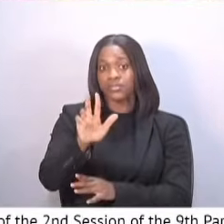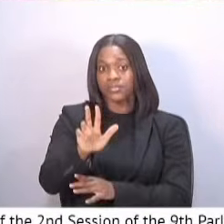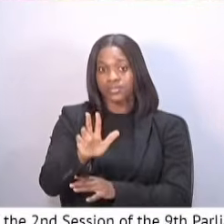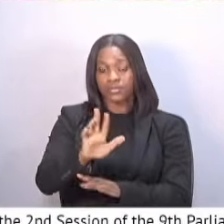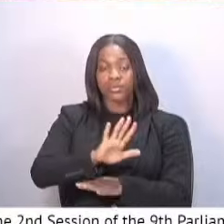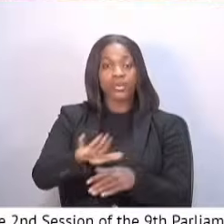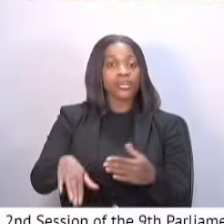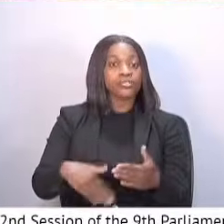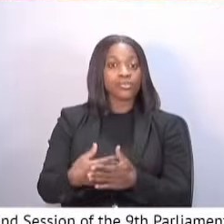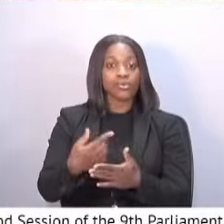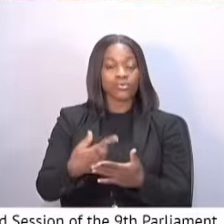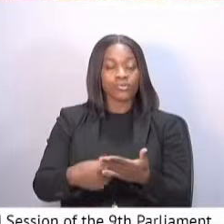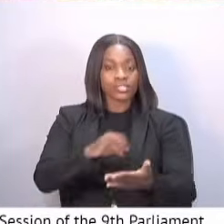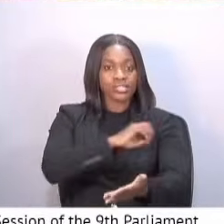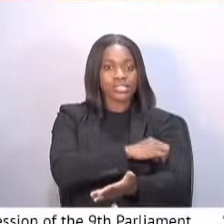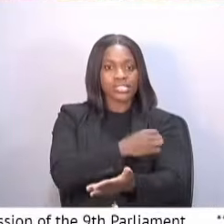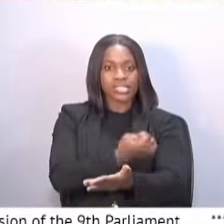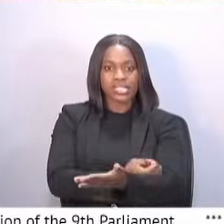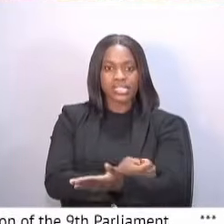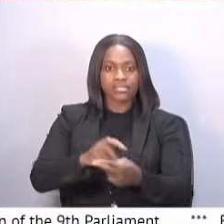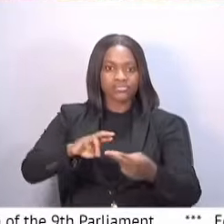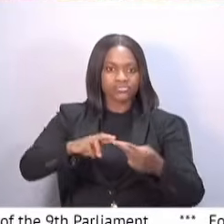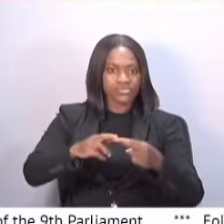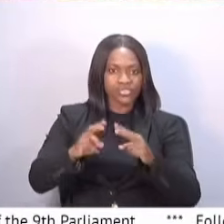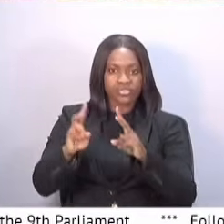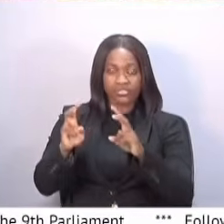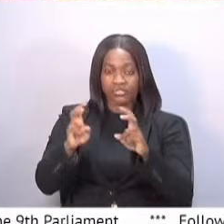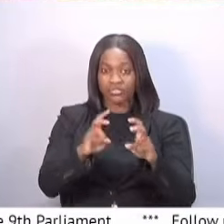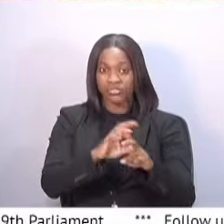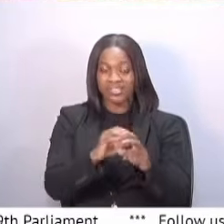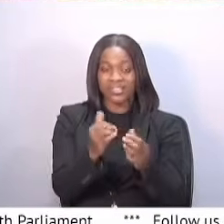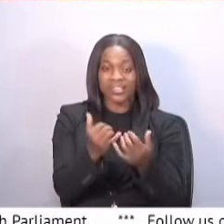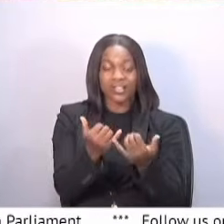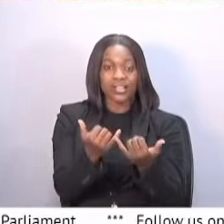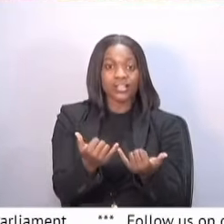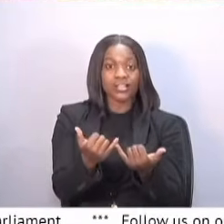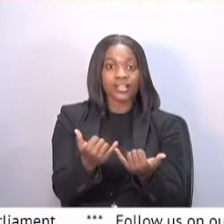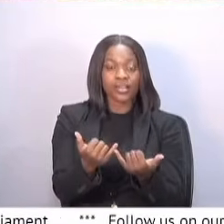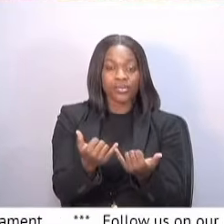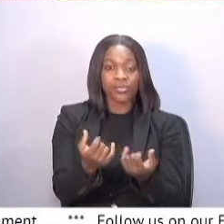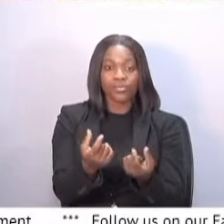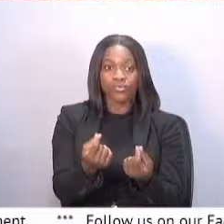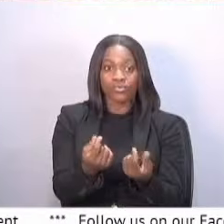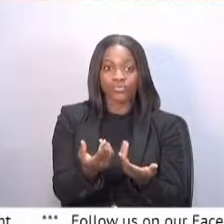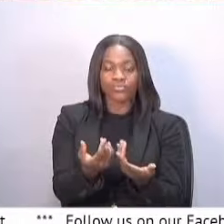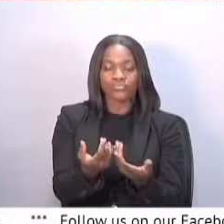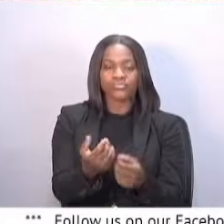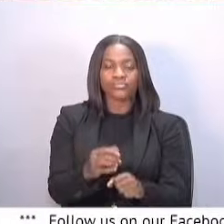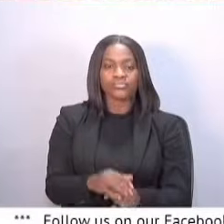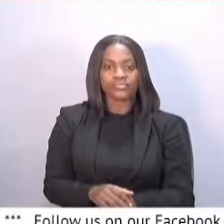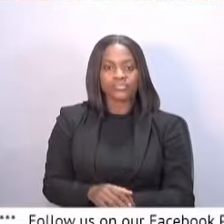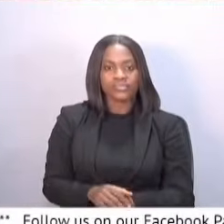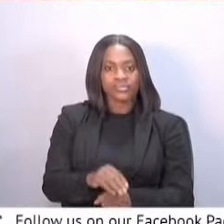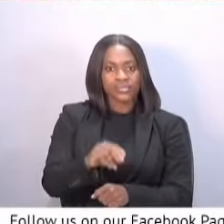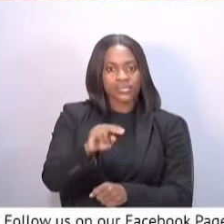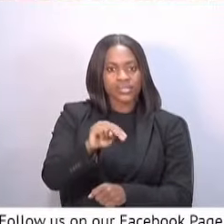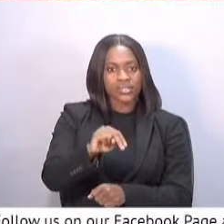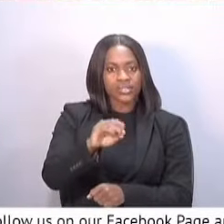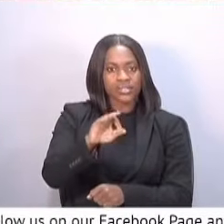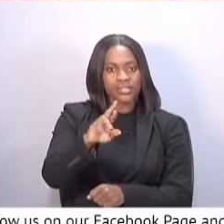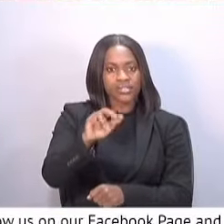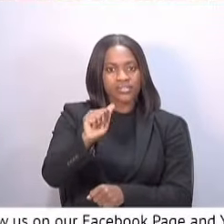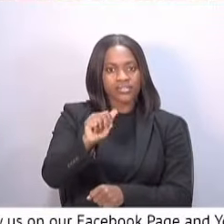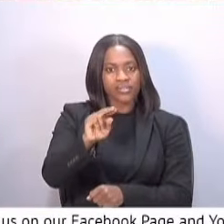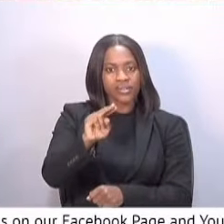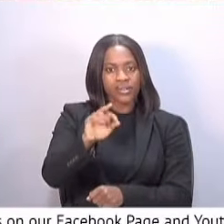are energy-related projects, and the current status include the Infrastructura Ghana Limited,